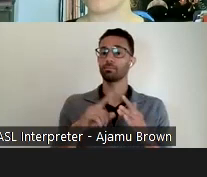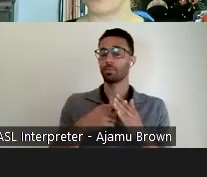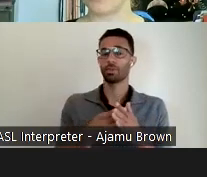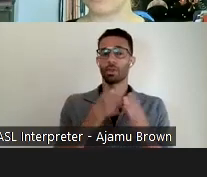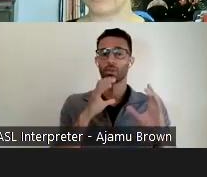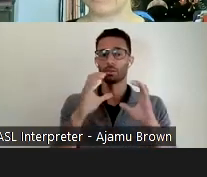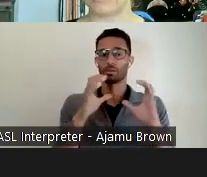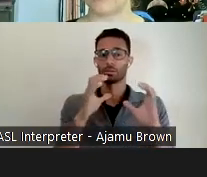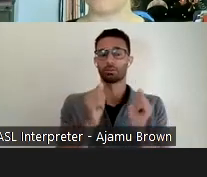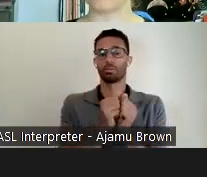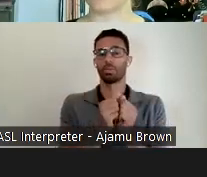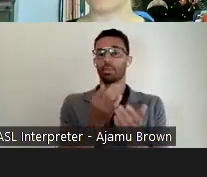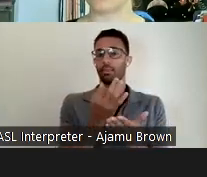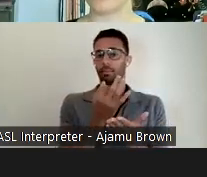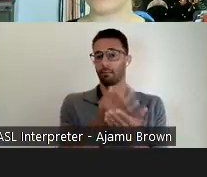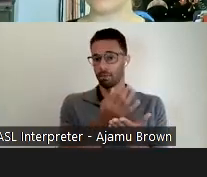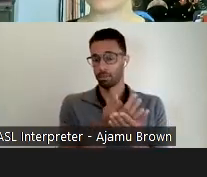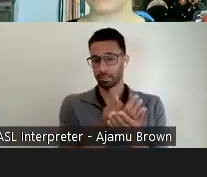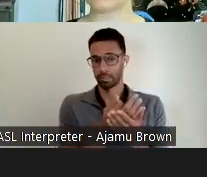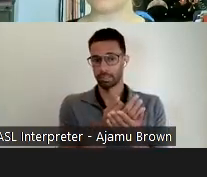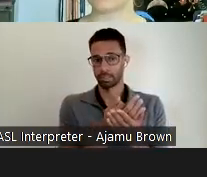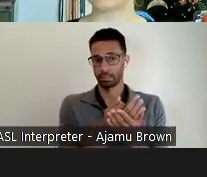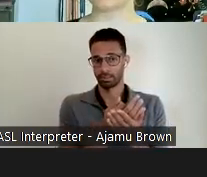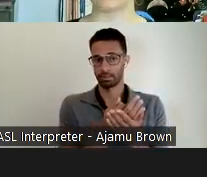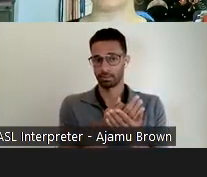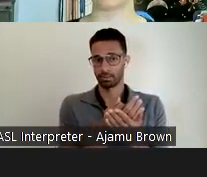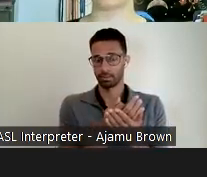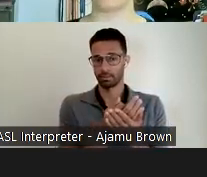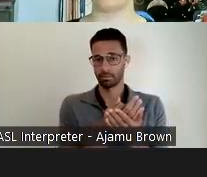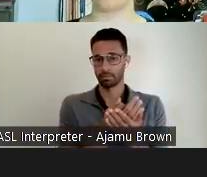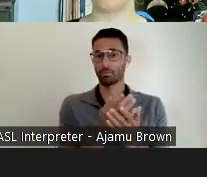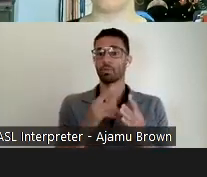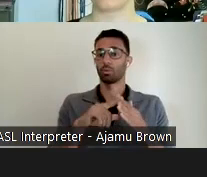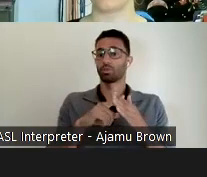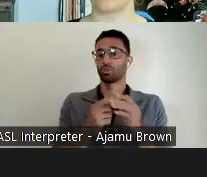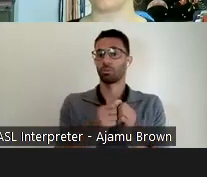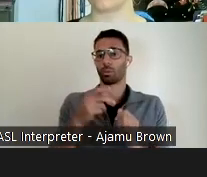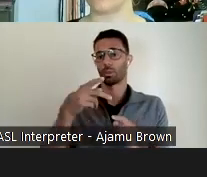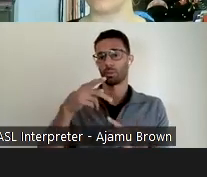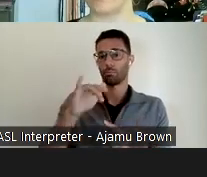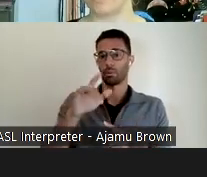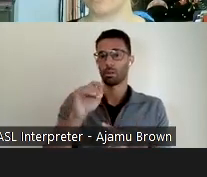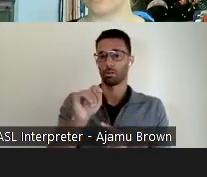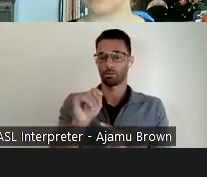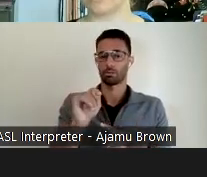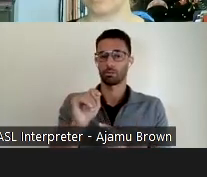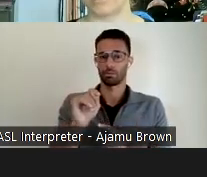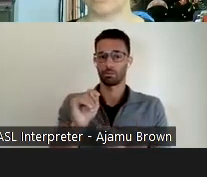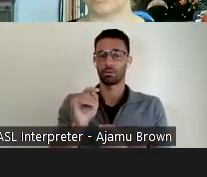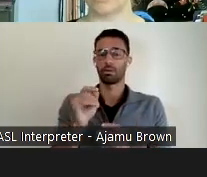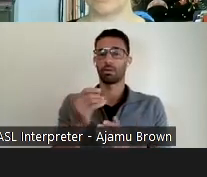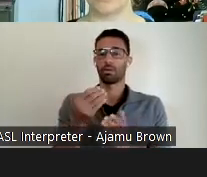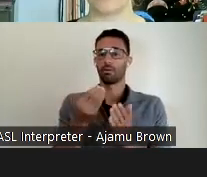with funding. We, as I mentioned, started with pilot funding from our local area agency